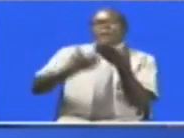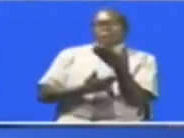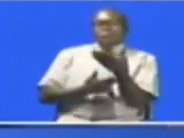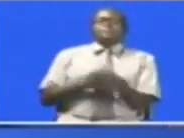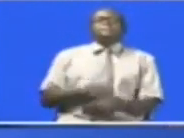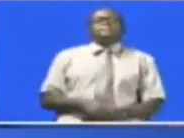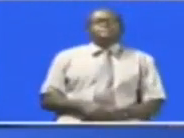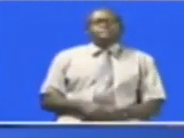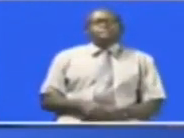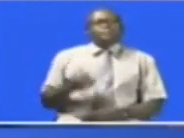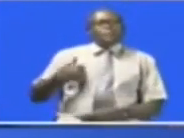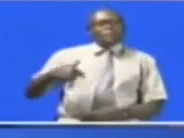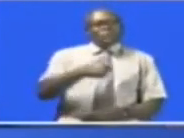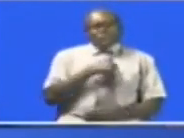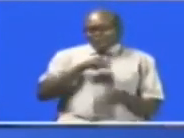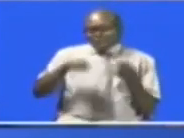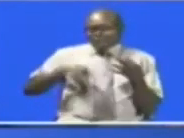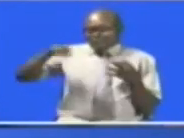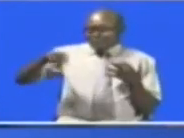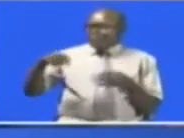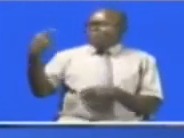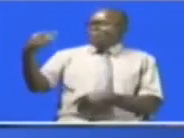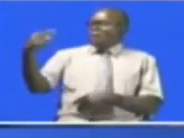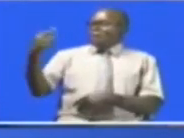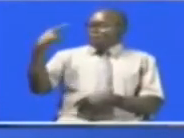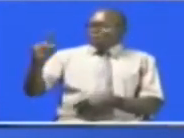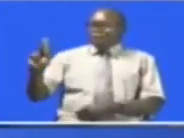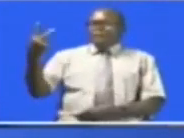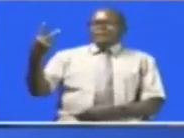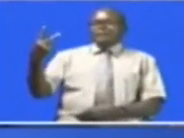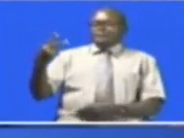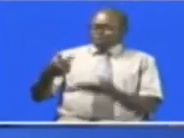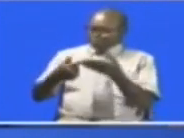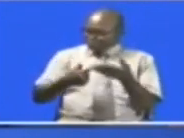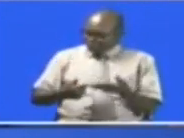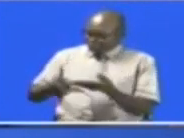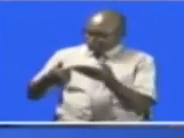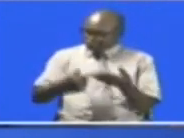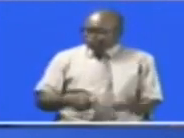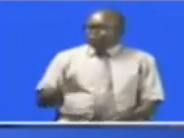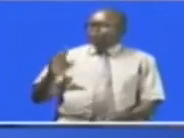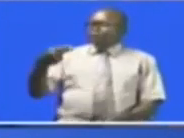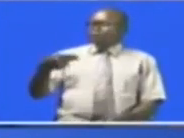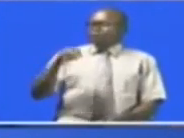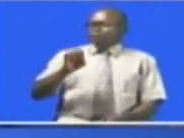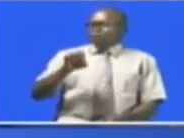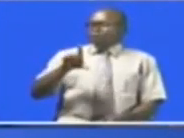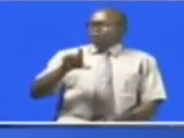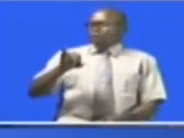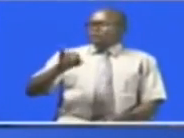then. Then we said we need a medal for home, and we discussed with Chelimo